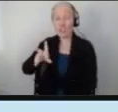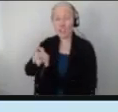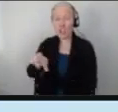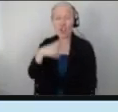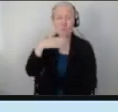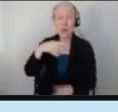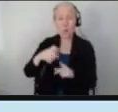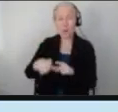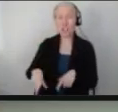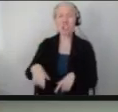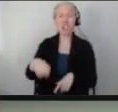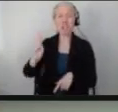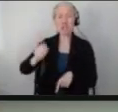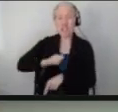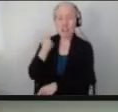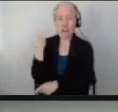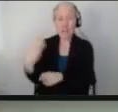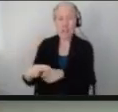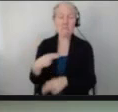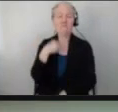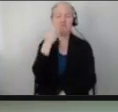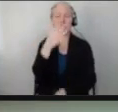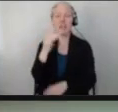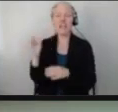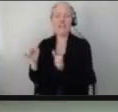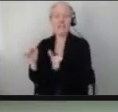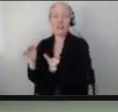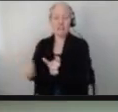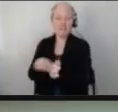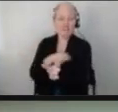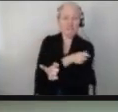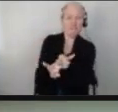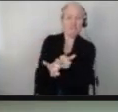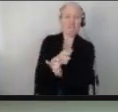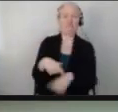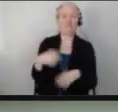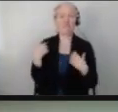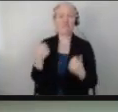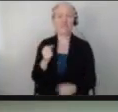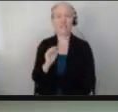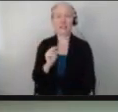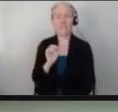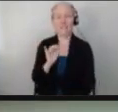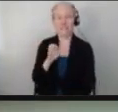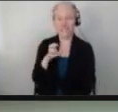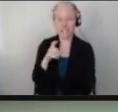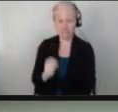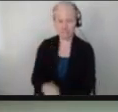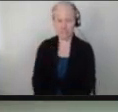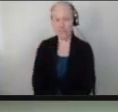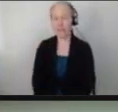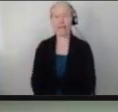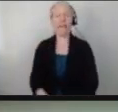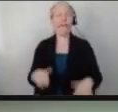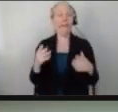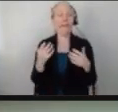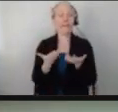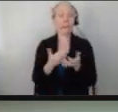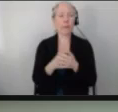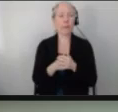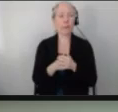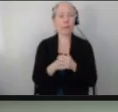long as I'm competent. And as long as, you know, and to some extent, I